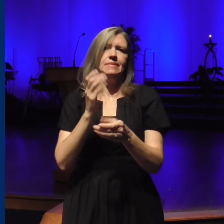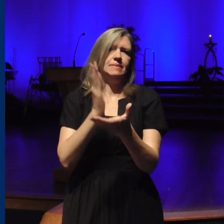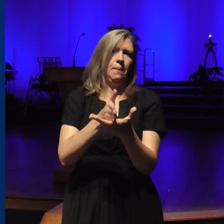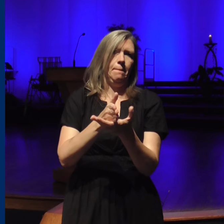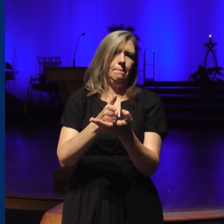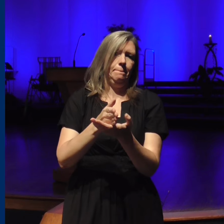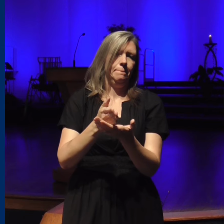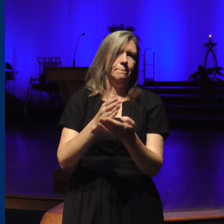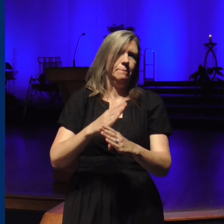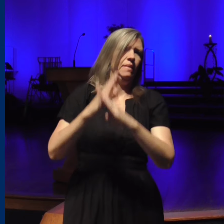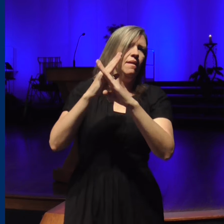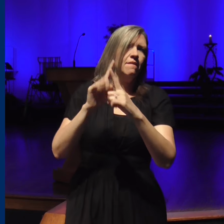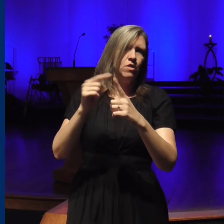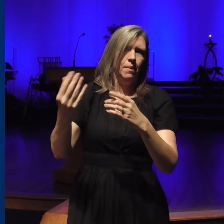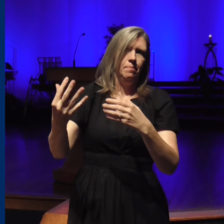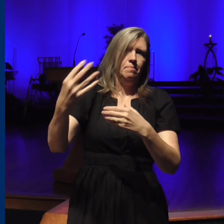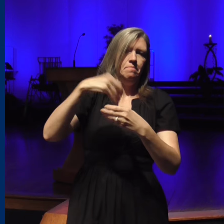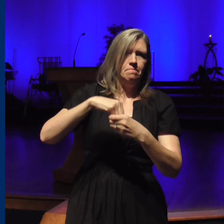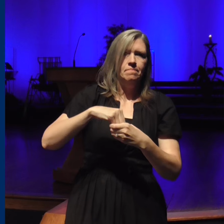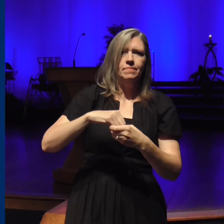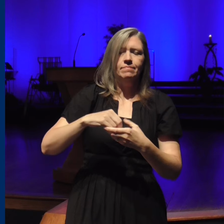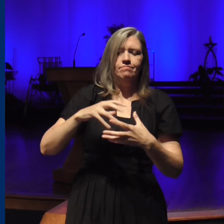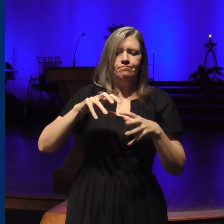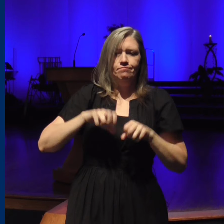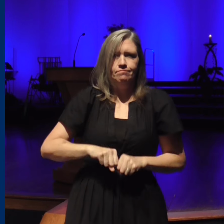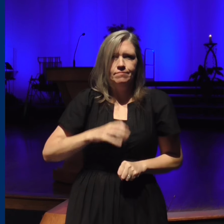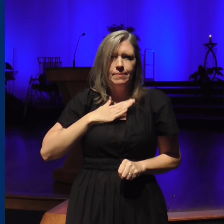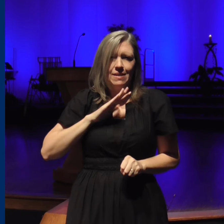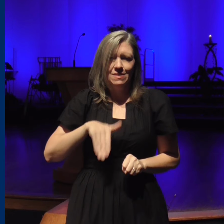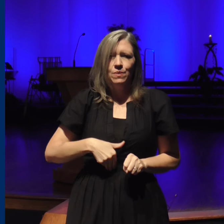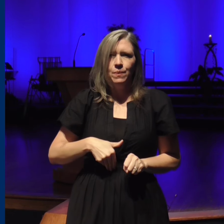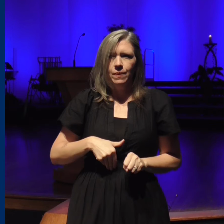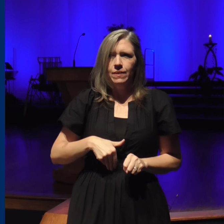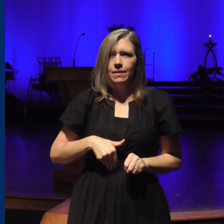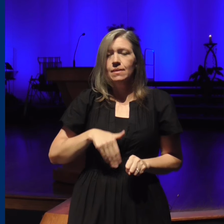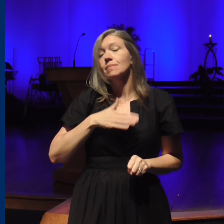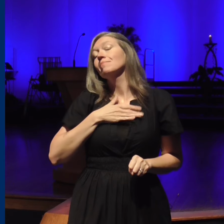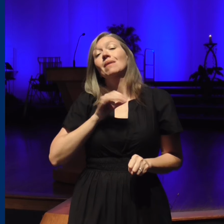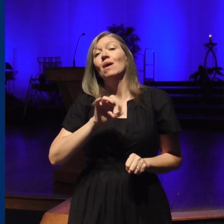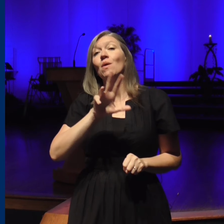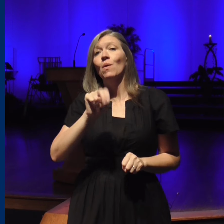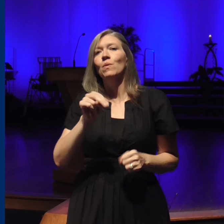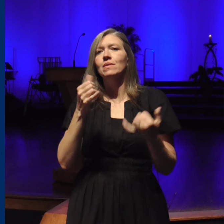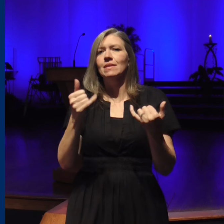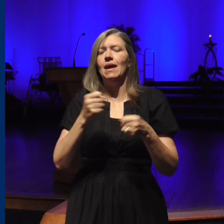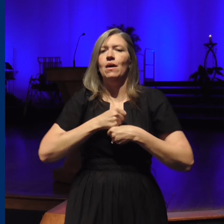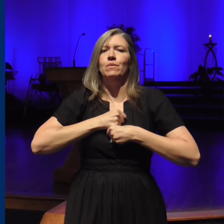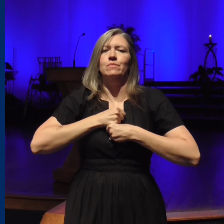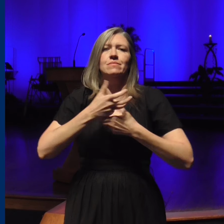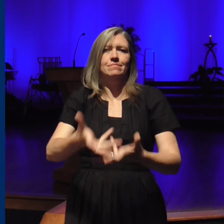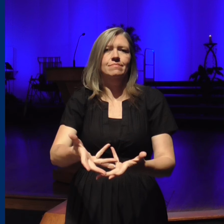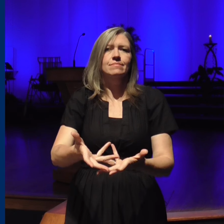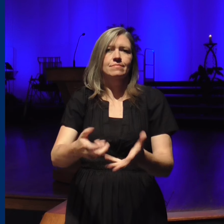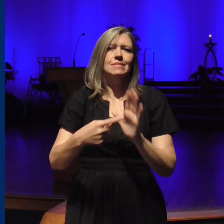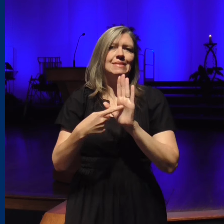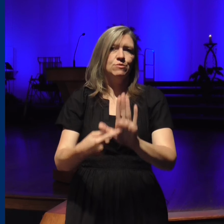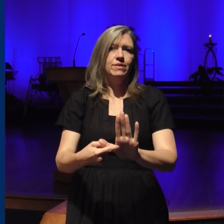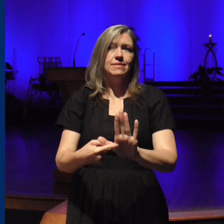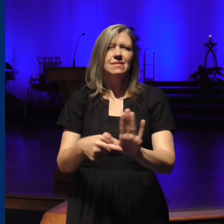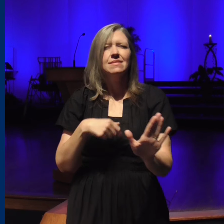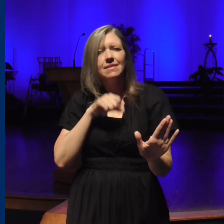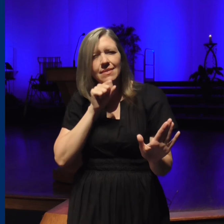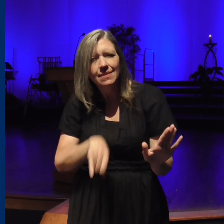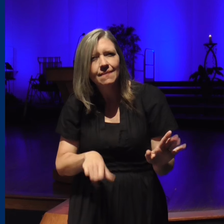come to me even though I deny it, for there is nothing in me that can hinder it from entering and taking possession of my